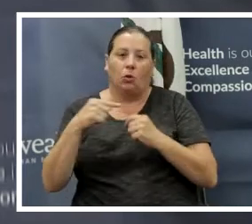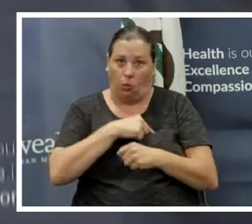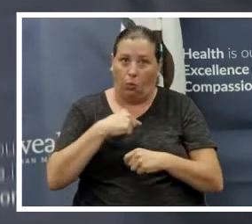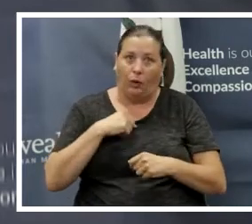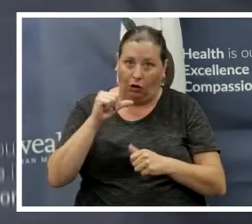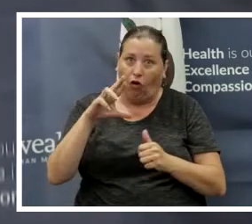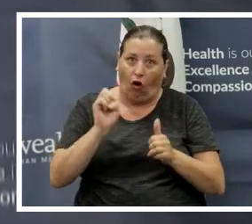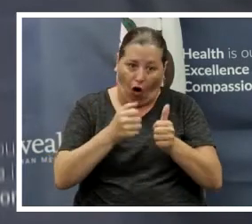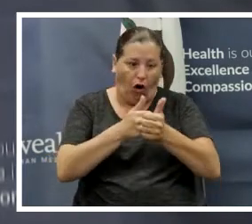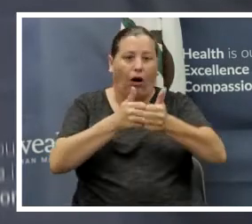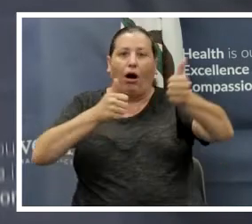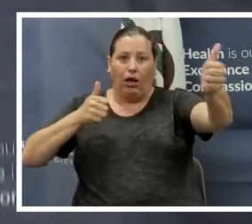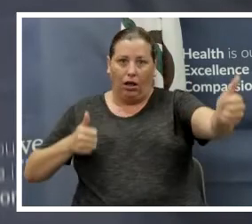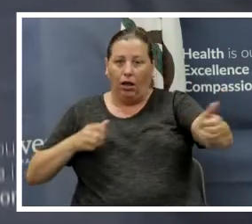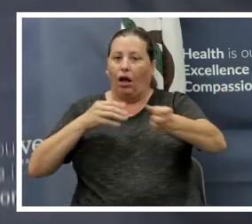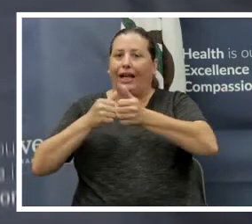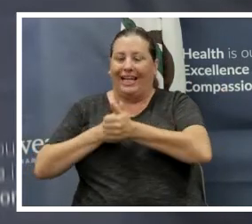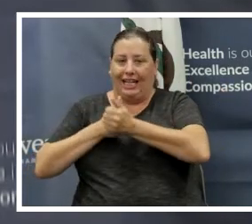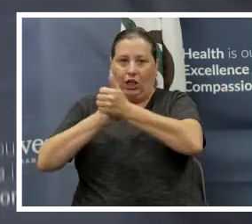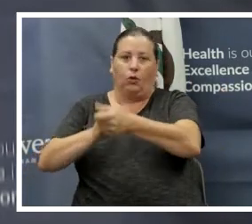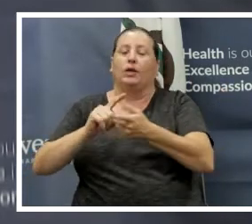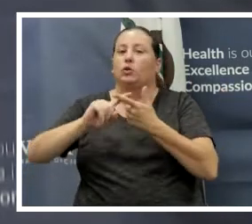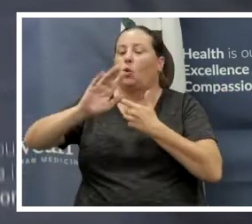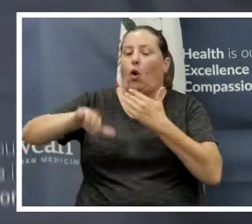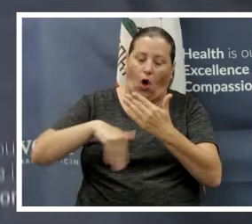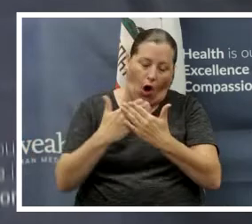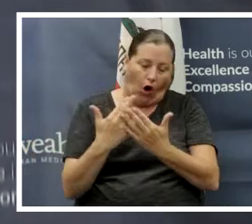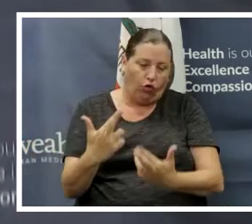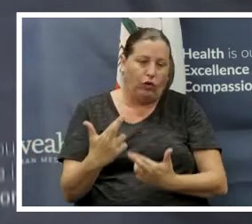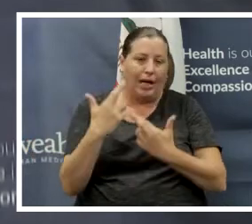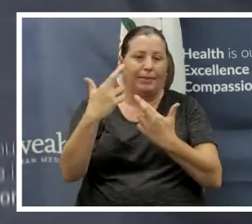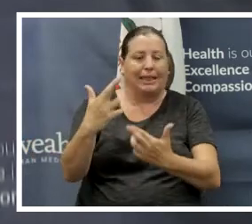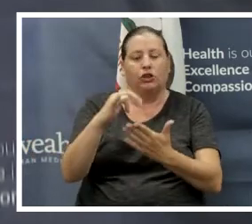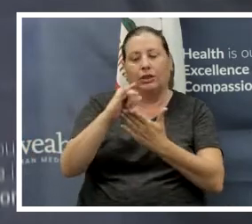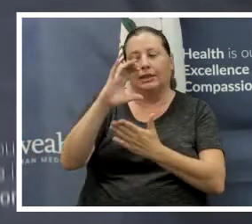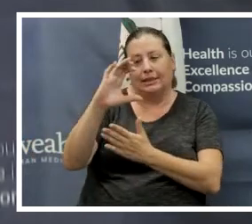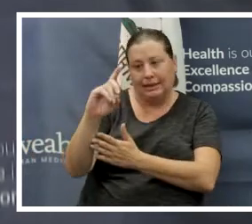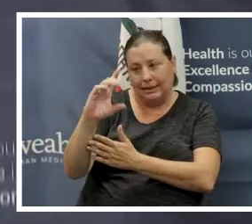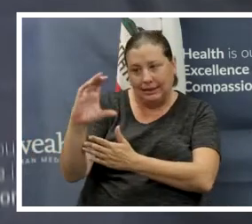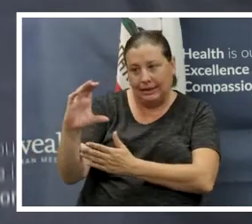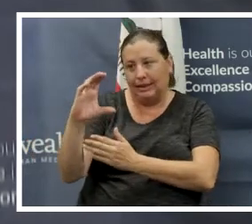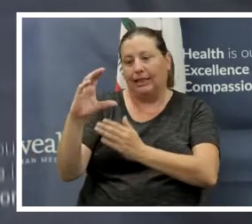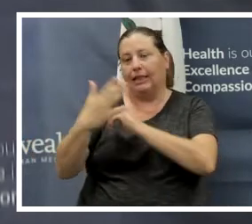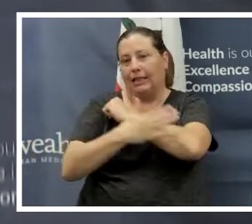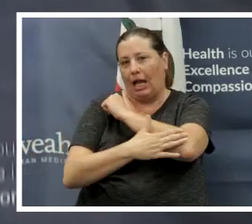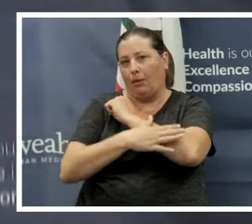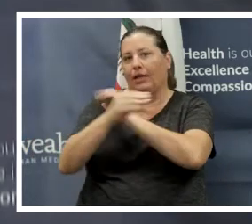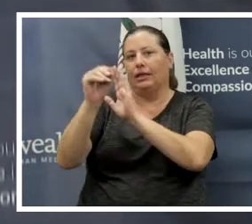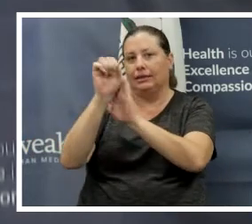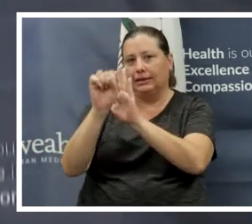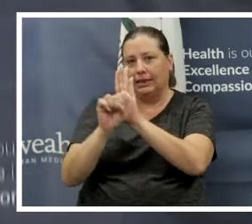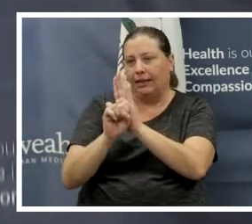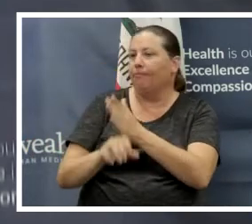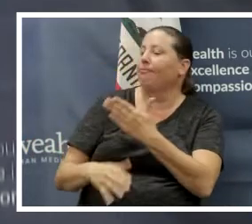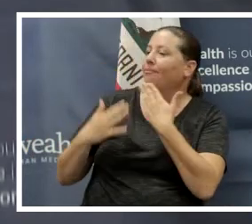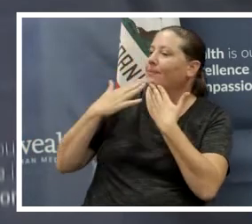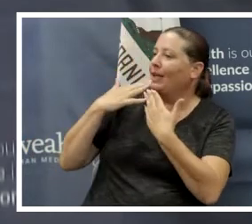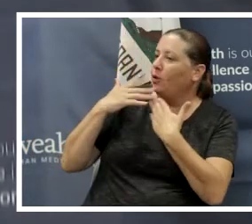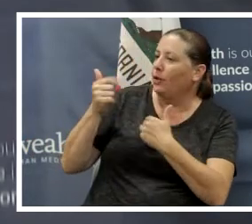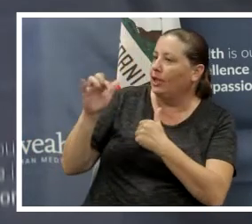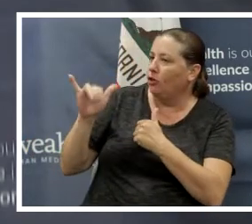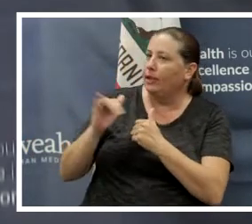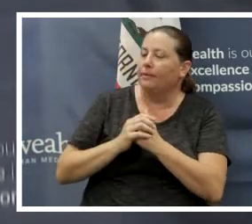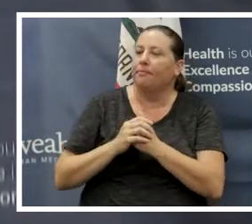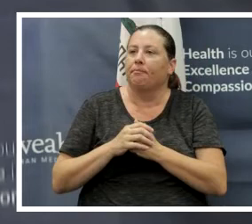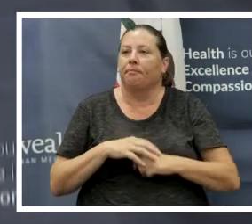and adhering to all of the recommendations of the CDC and the county and the state. Okay, thank you, Gary.